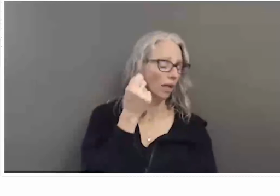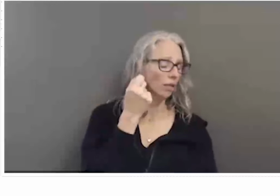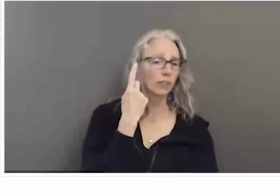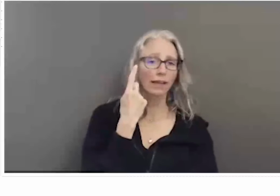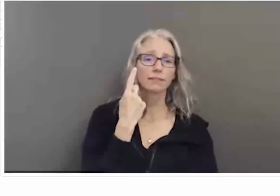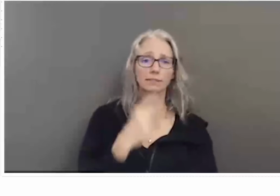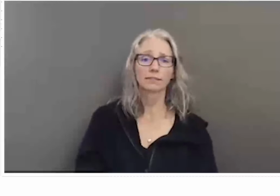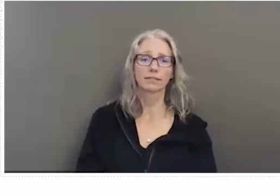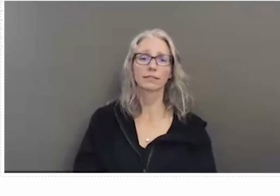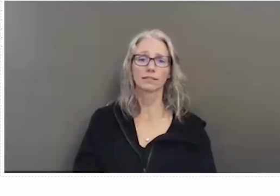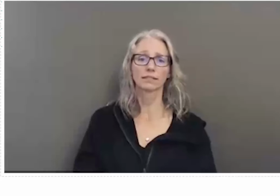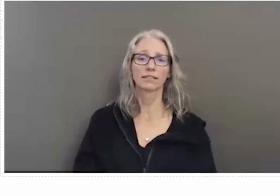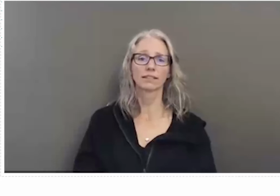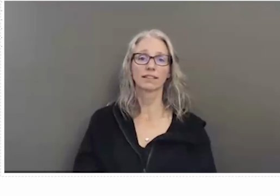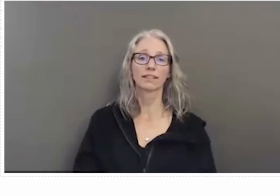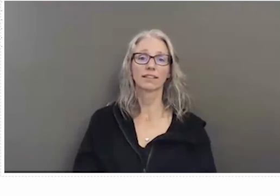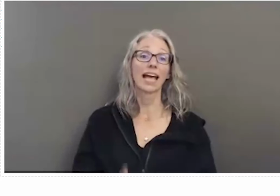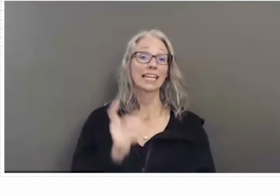I've got- recipe.